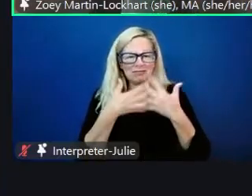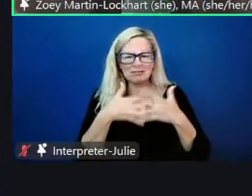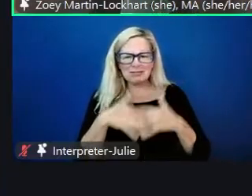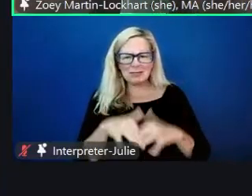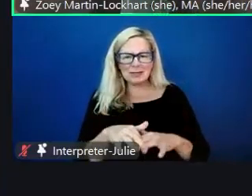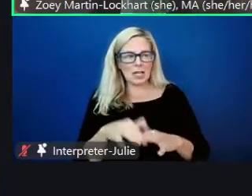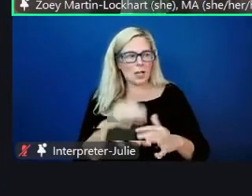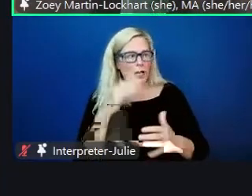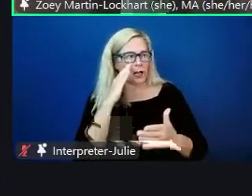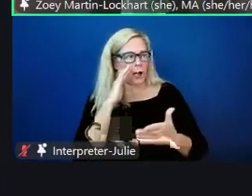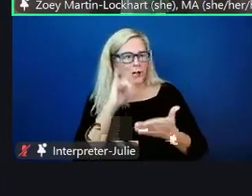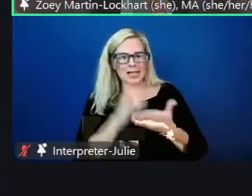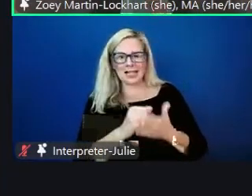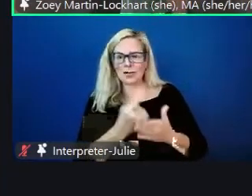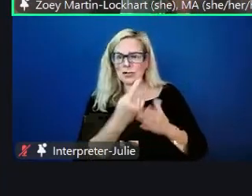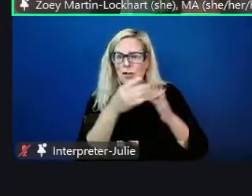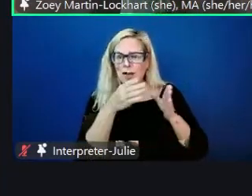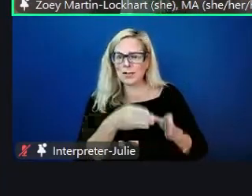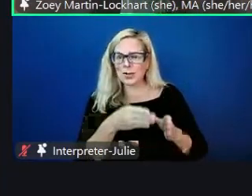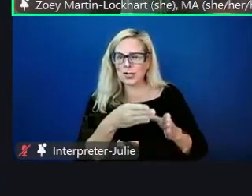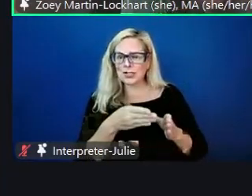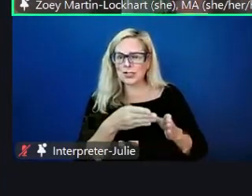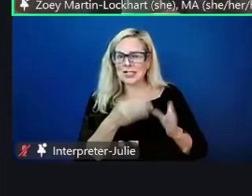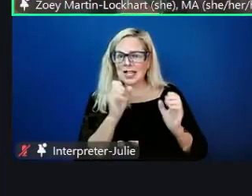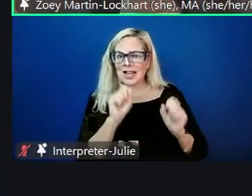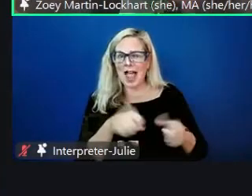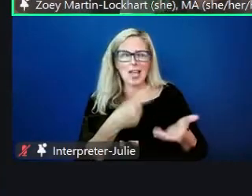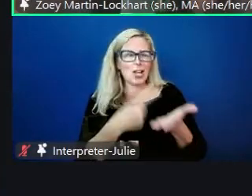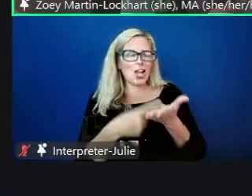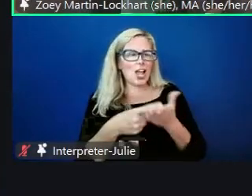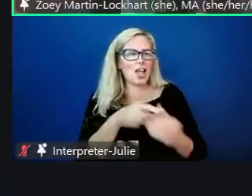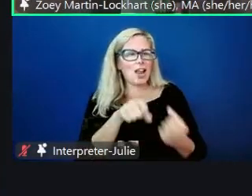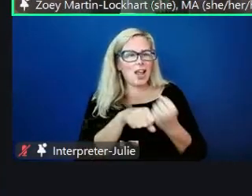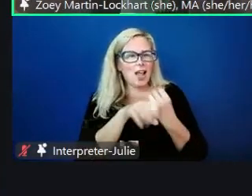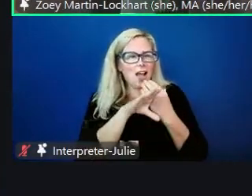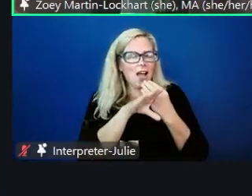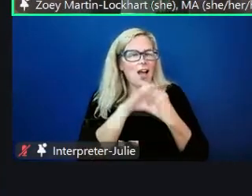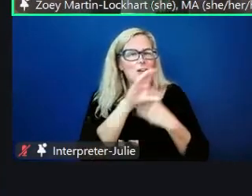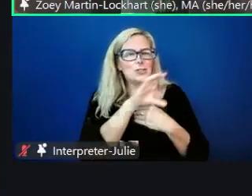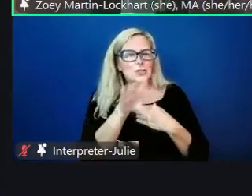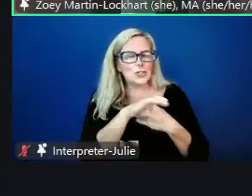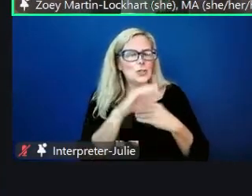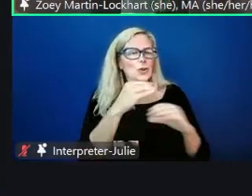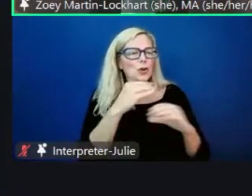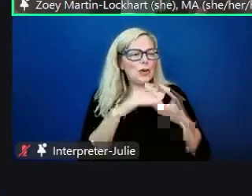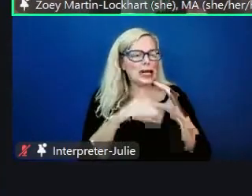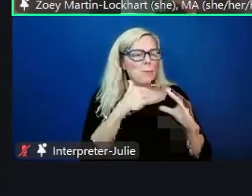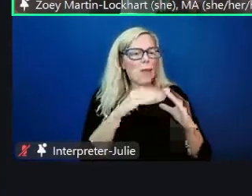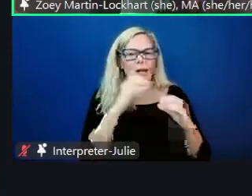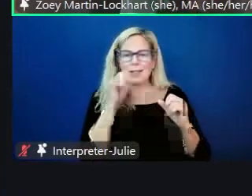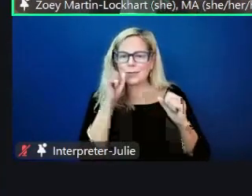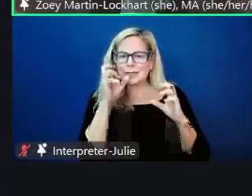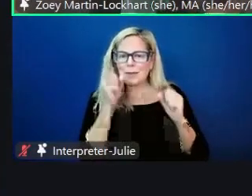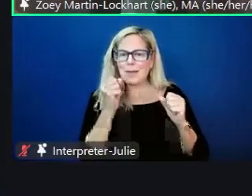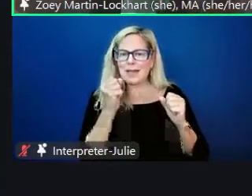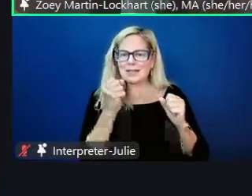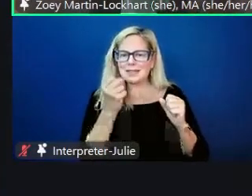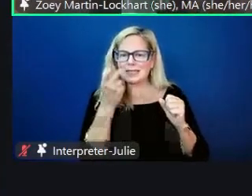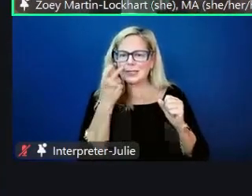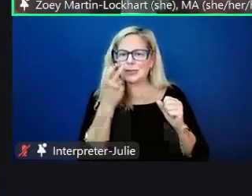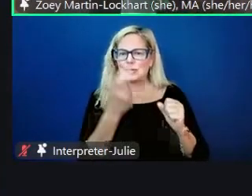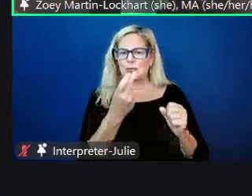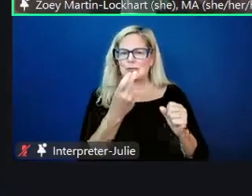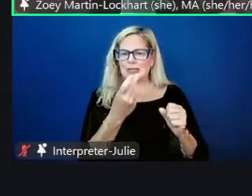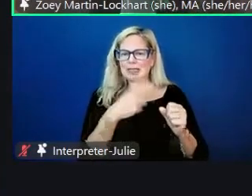least one person out there and we were able to chat a bit on Zoom and by email, it was amazing. The crucial role